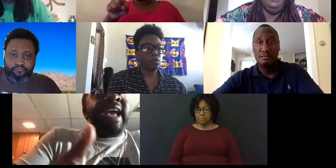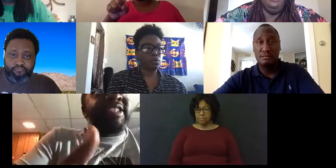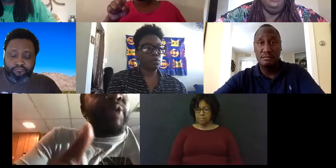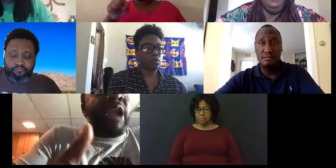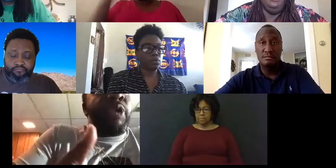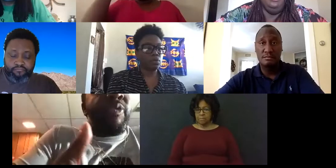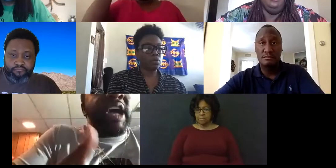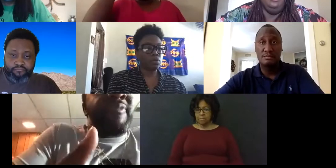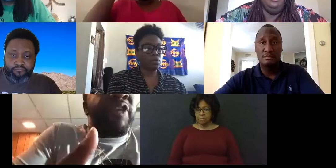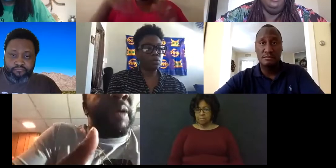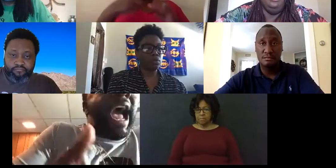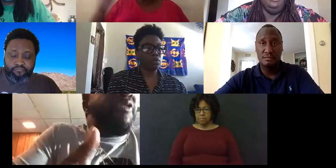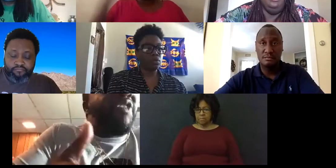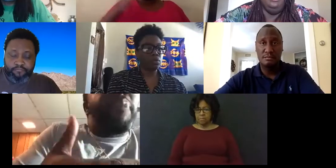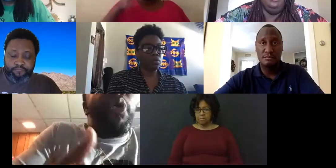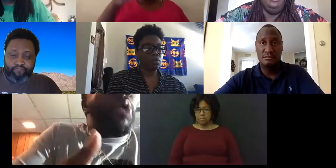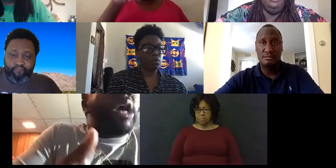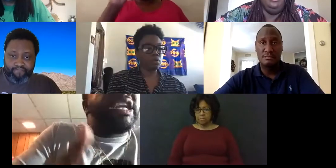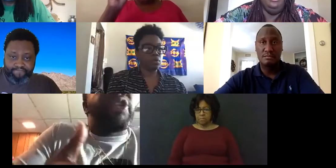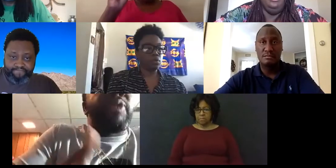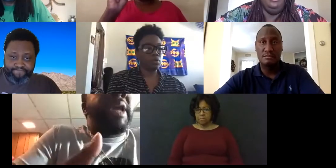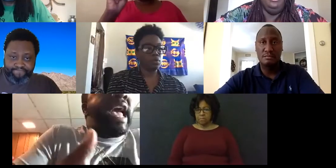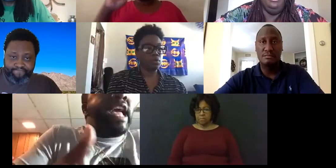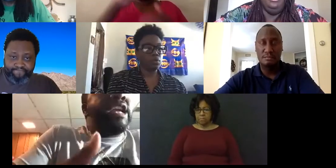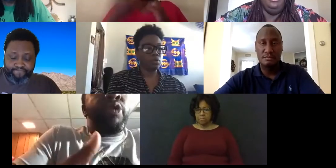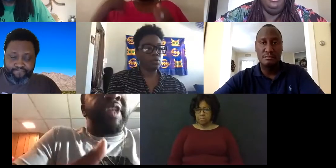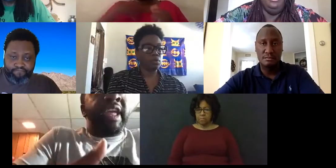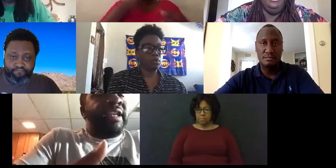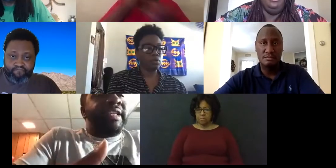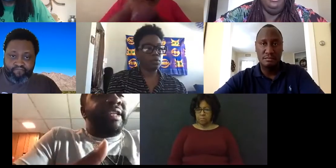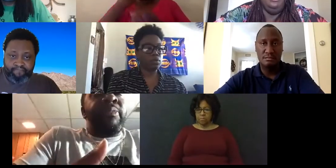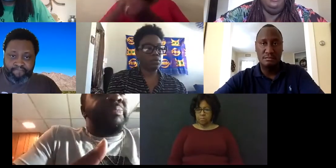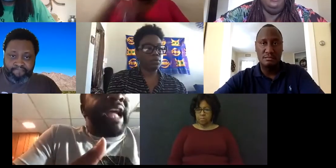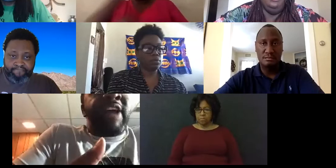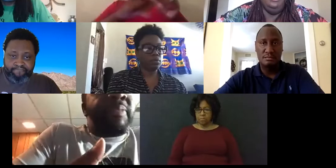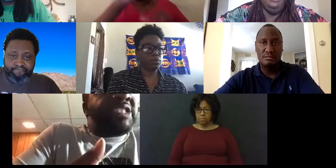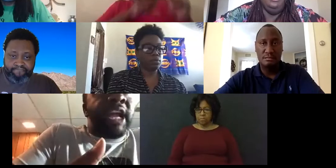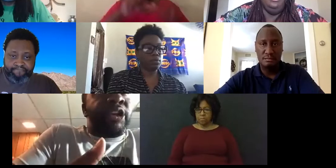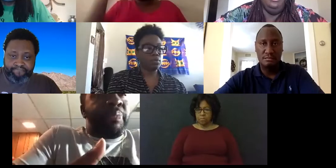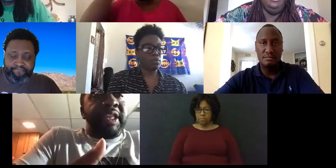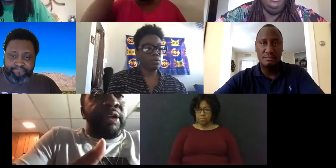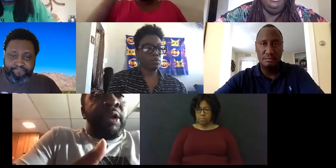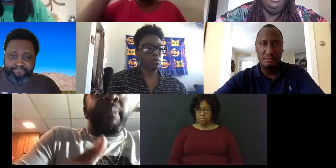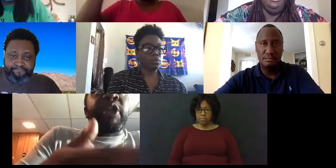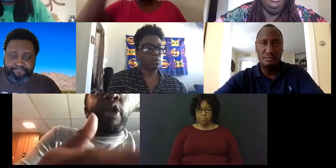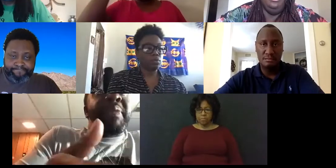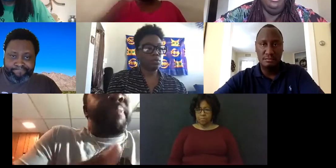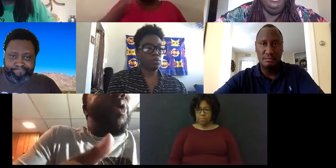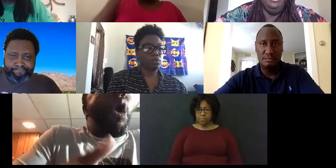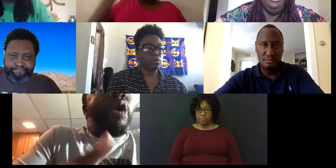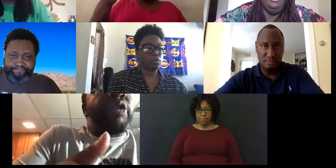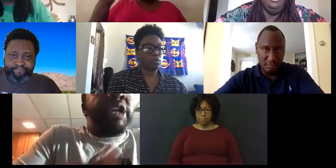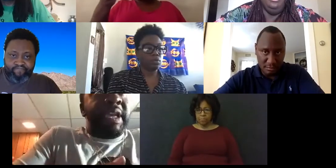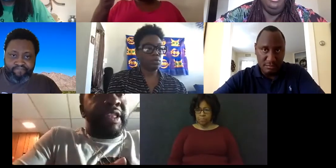think about the past of where we've come from, how we pulled one another up, and know that that government's not going to be there, but our